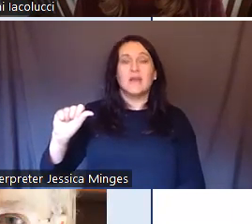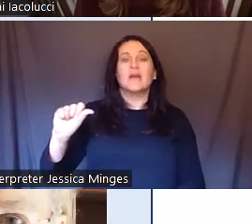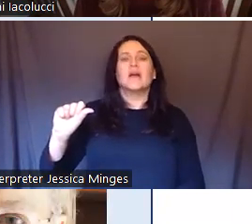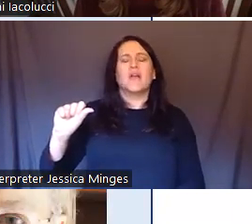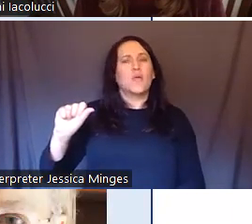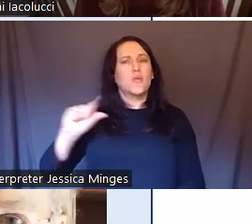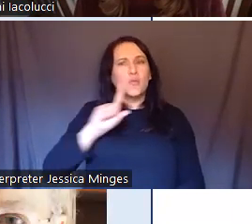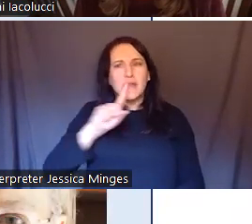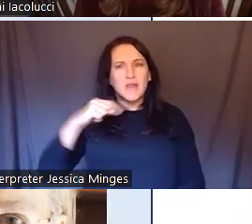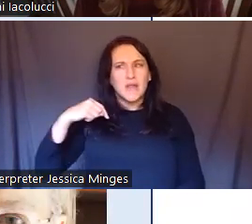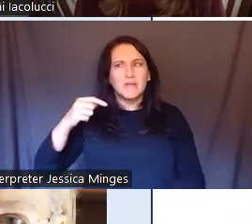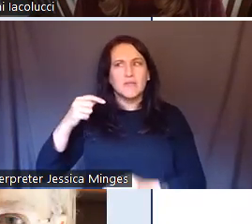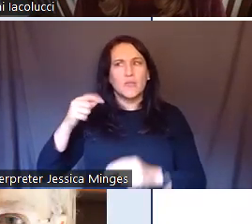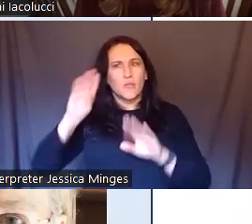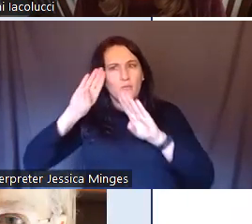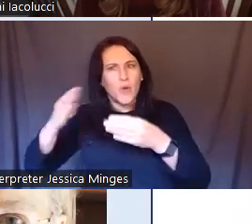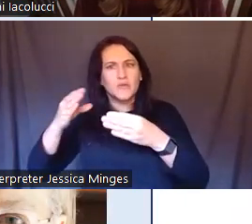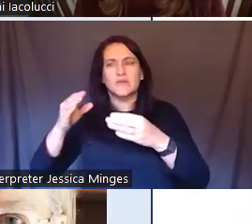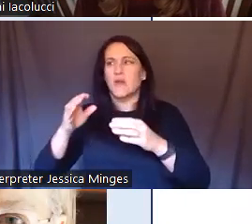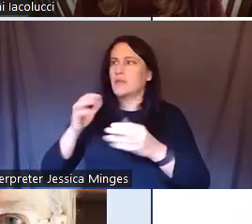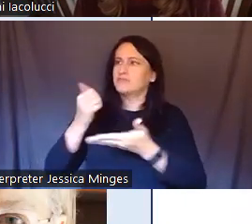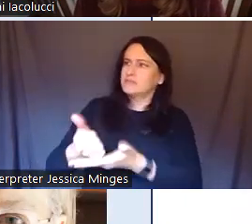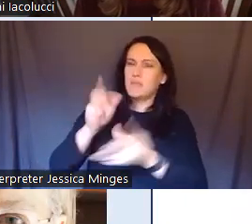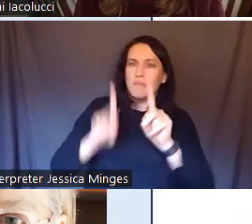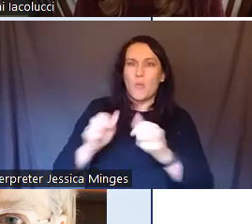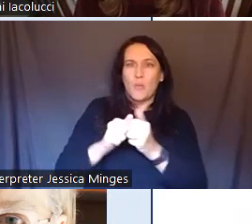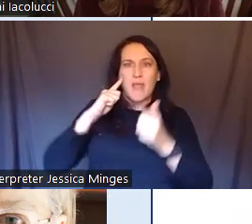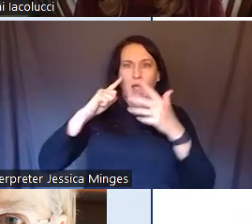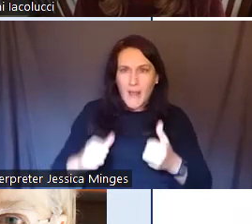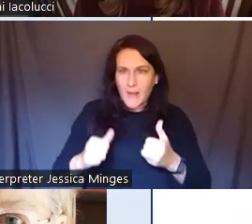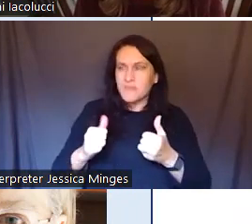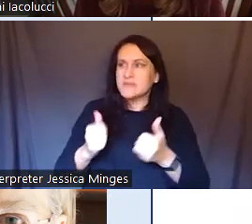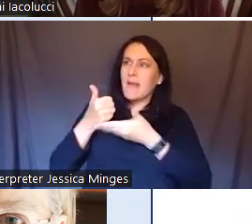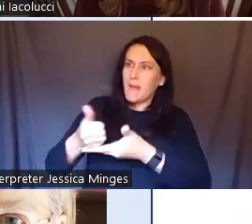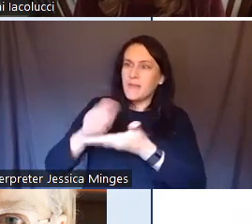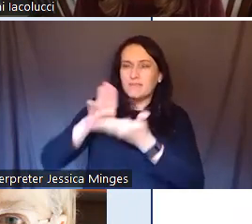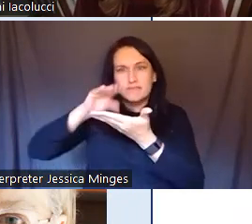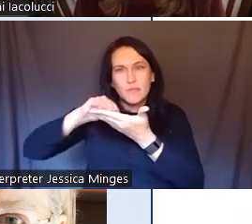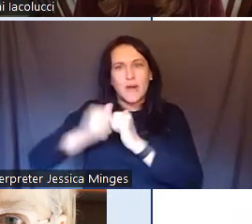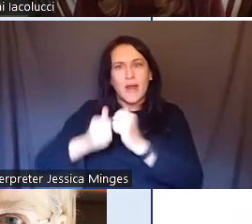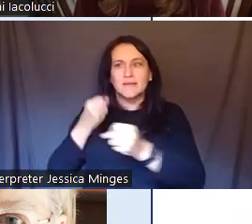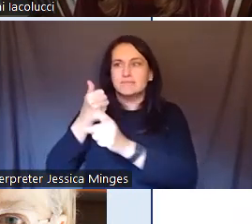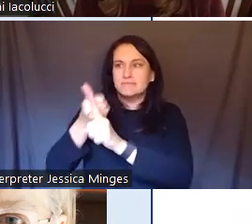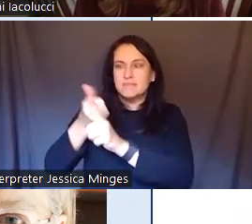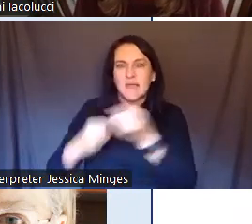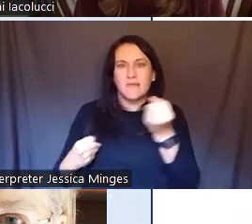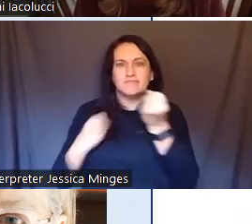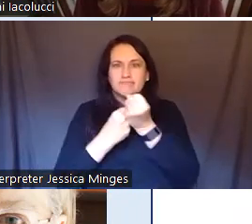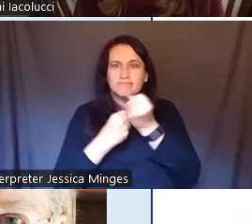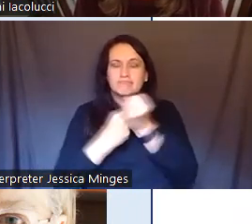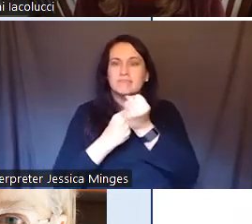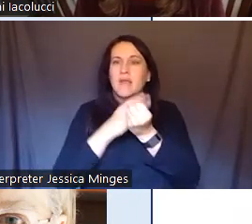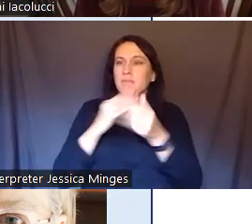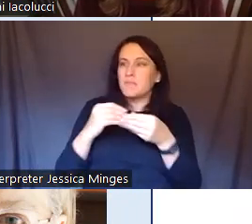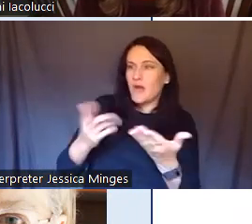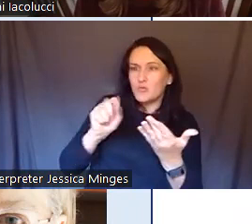on helping constituents with hearing loss self-advocate, giving them tools and guidelines, and also